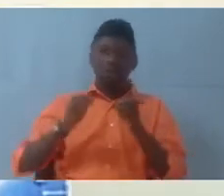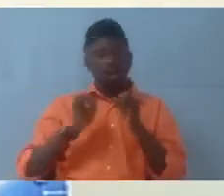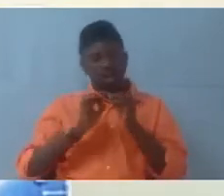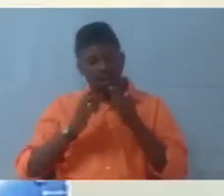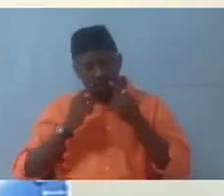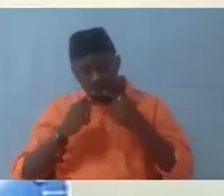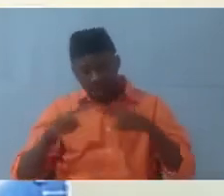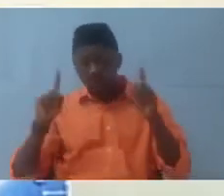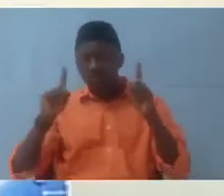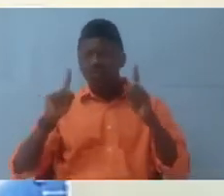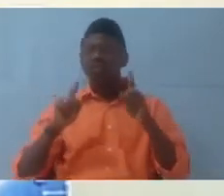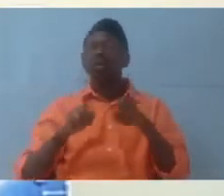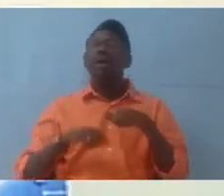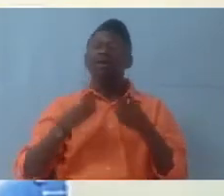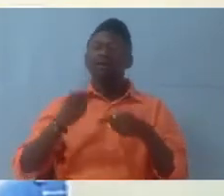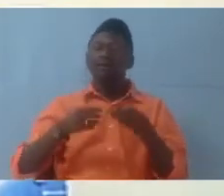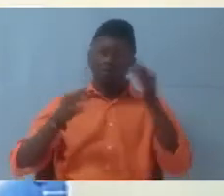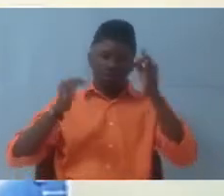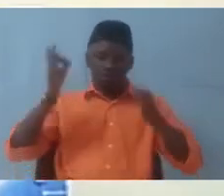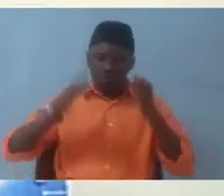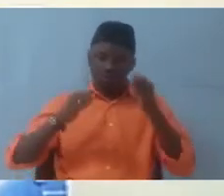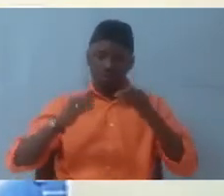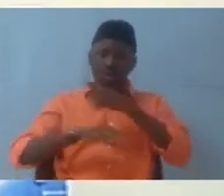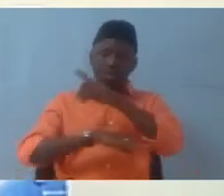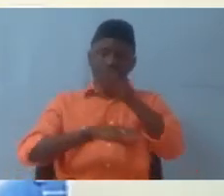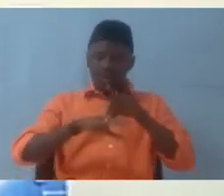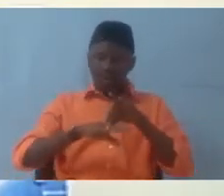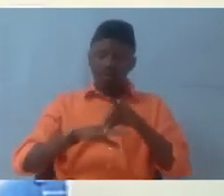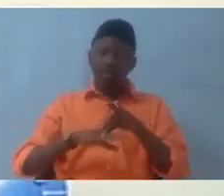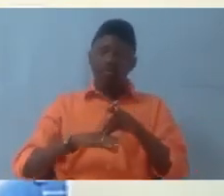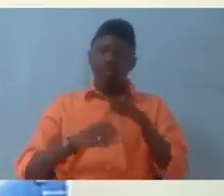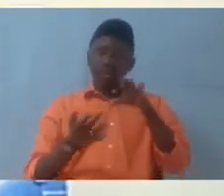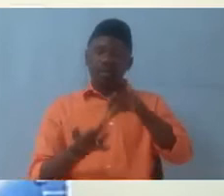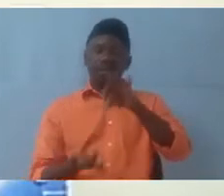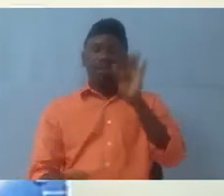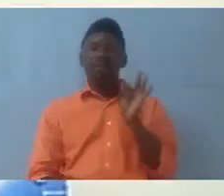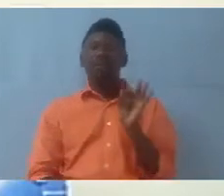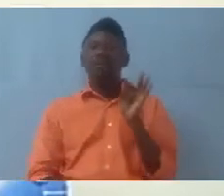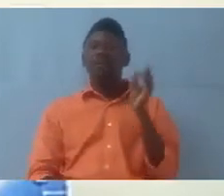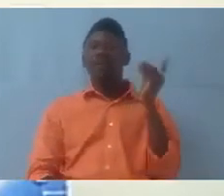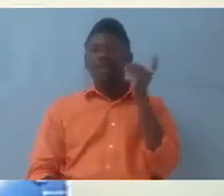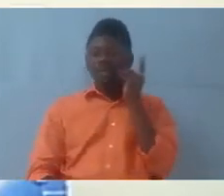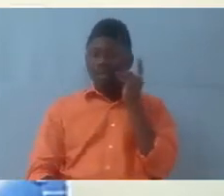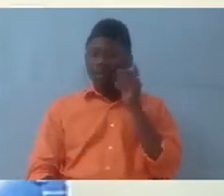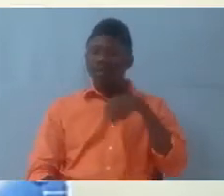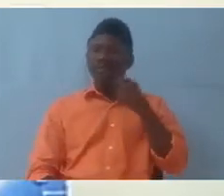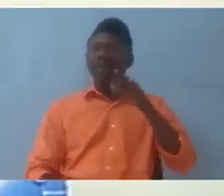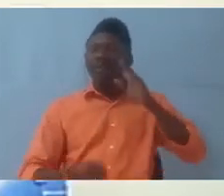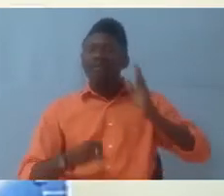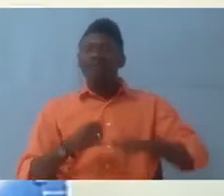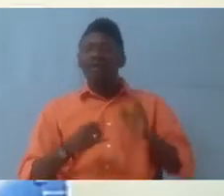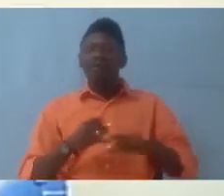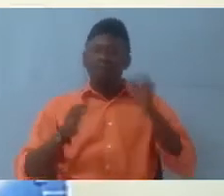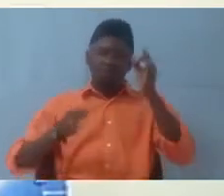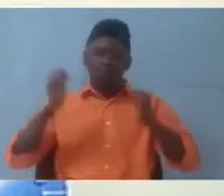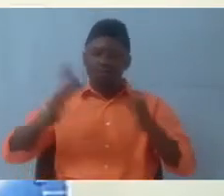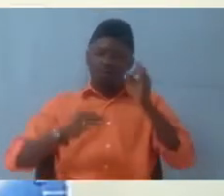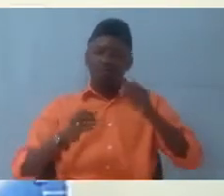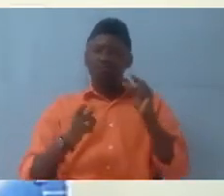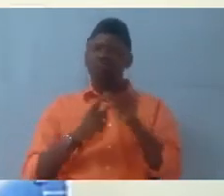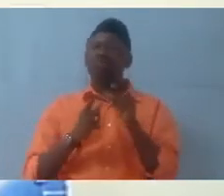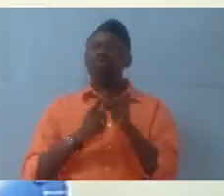So the court took a date for judgment. Court bi na jël bes pour nak ñu mëna def dogal. And